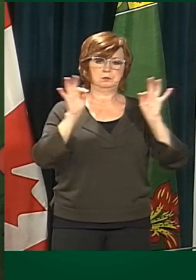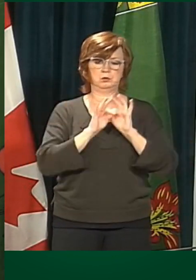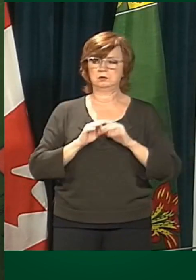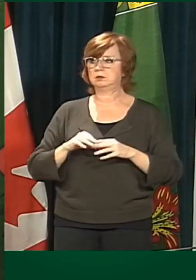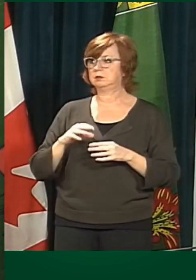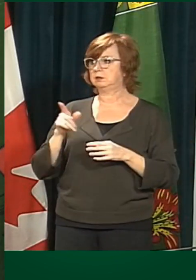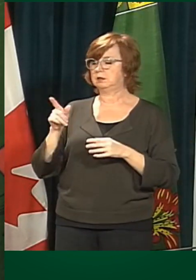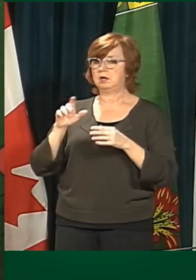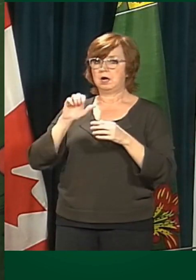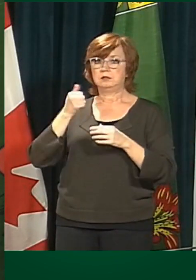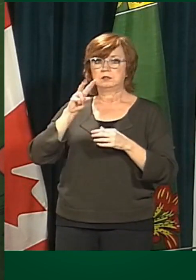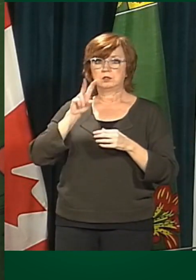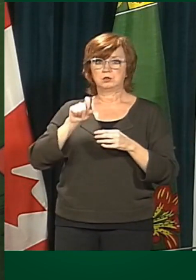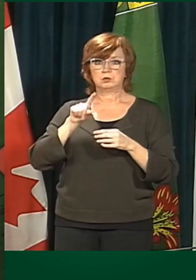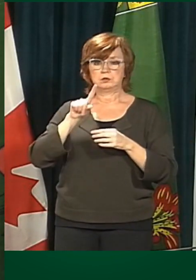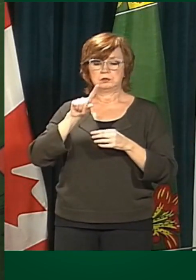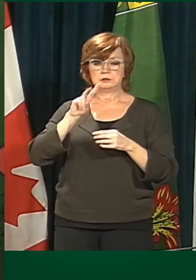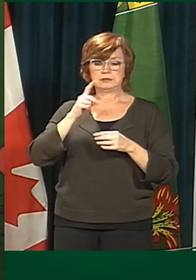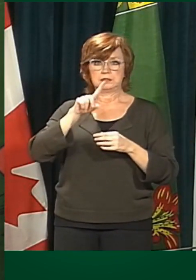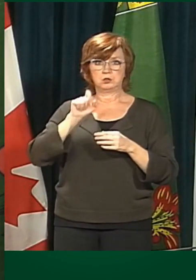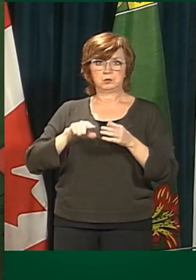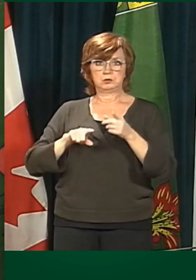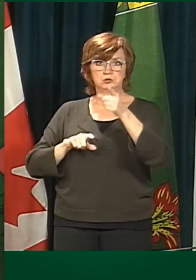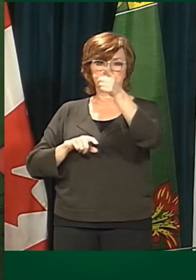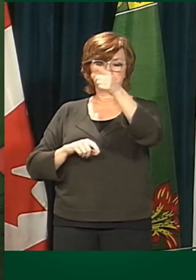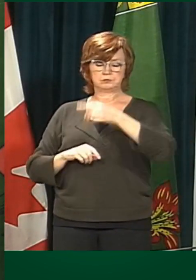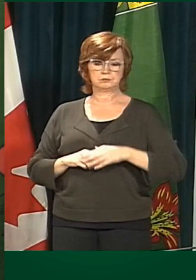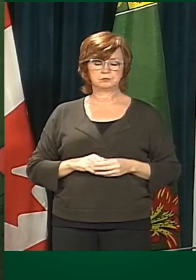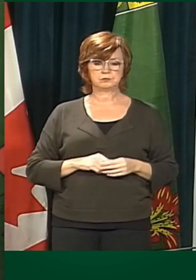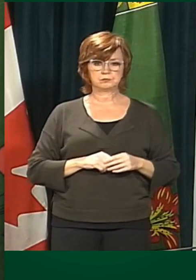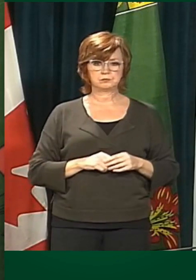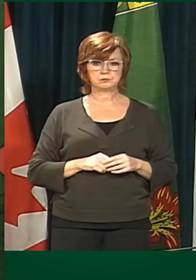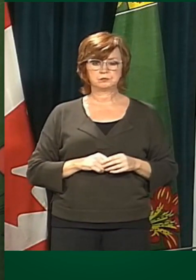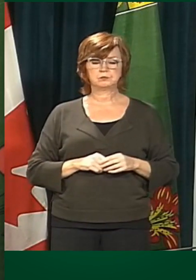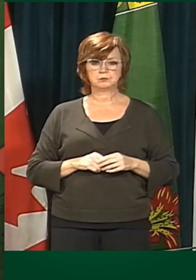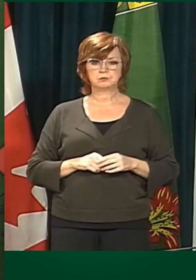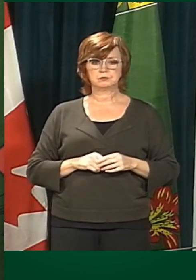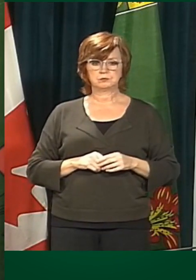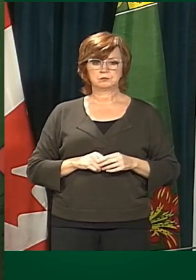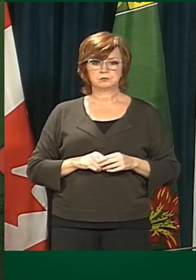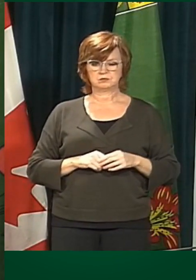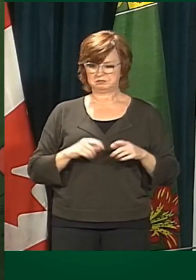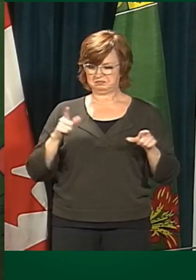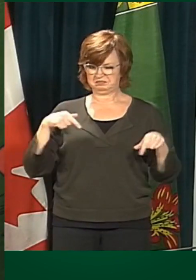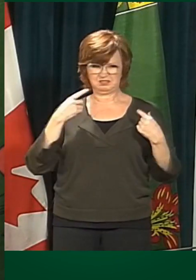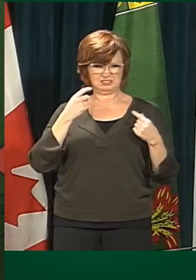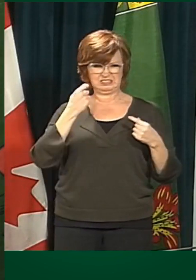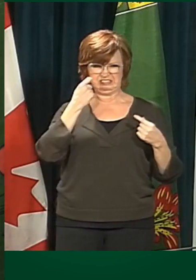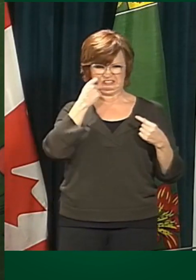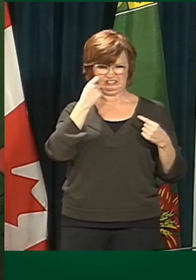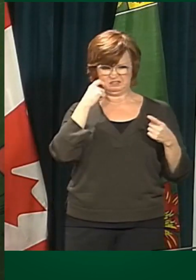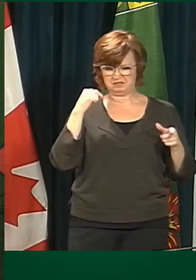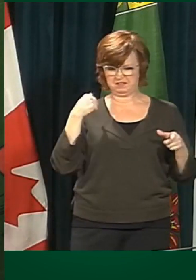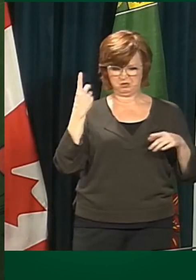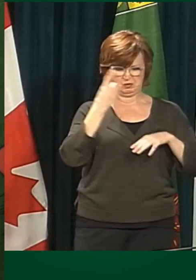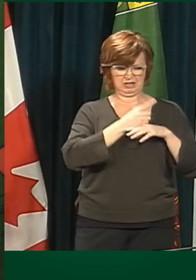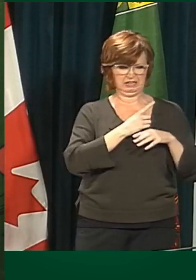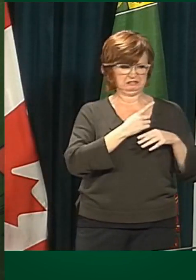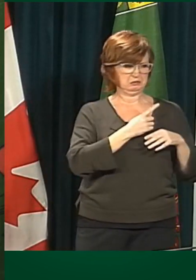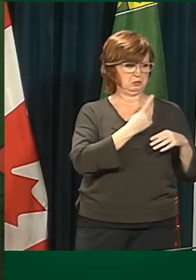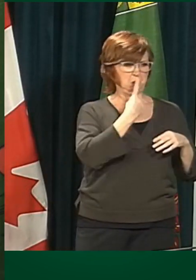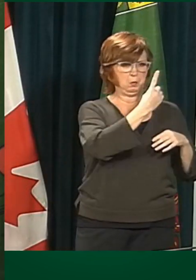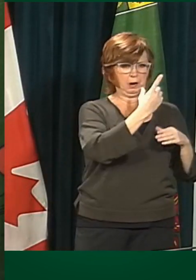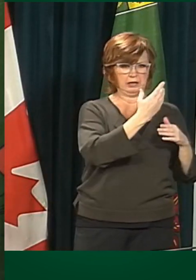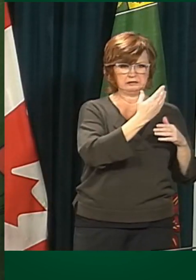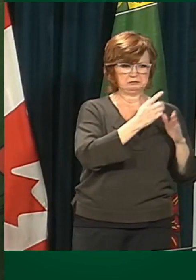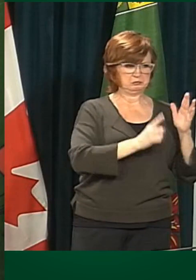Yes, we've had several days now of only a few cases. You said earlier in your remarks that we've been able